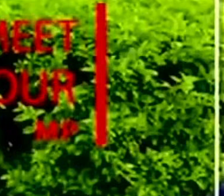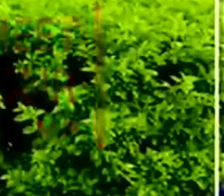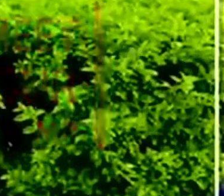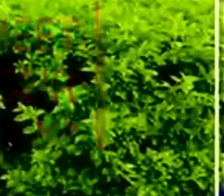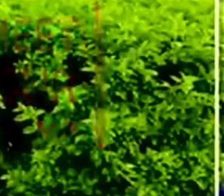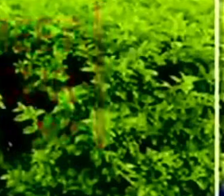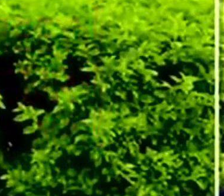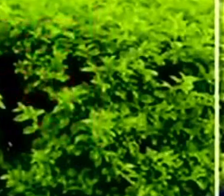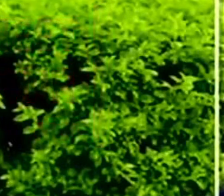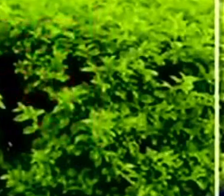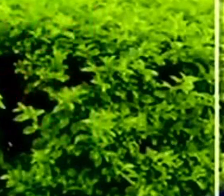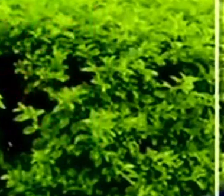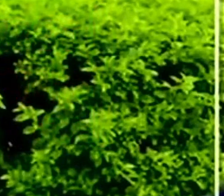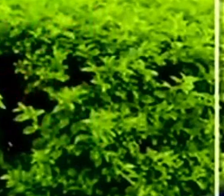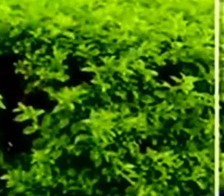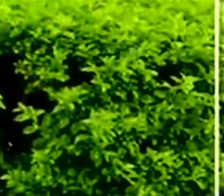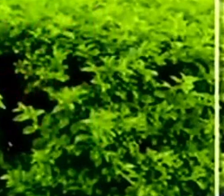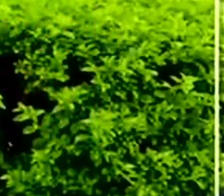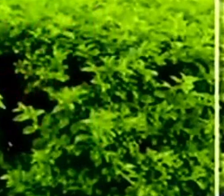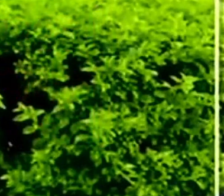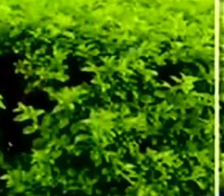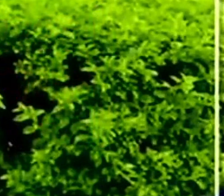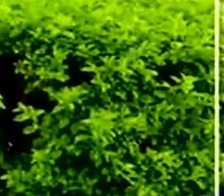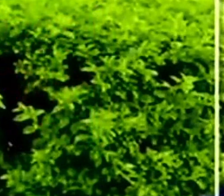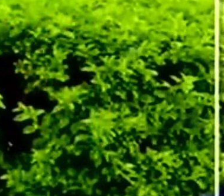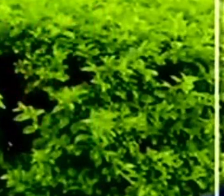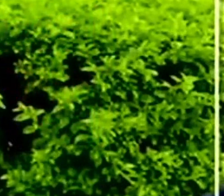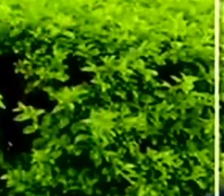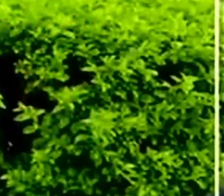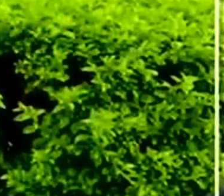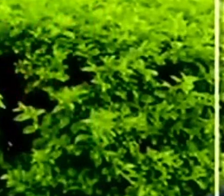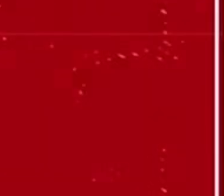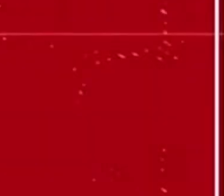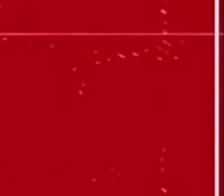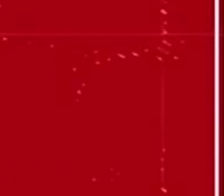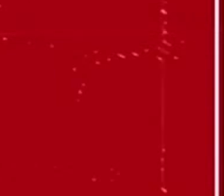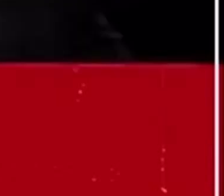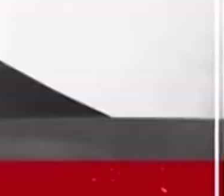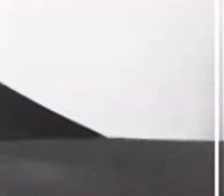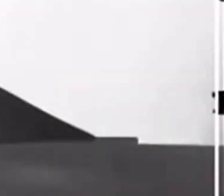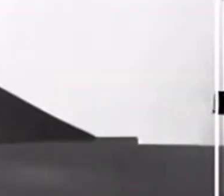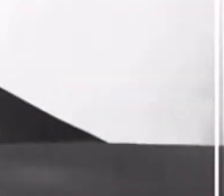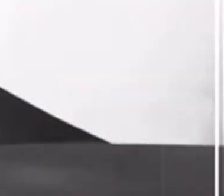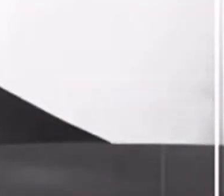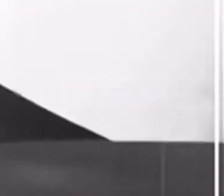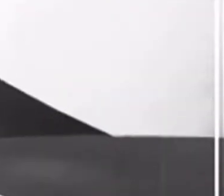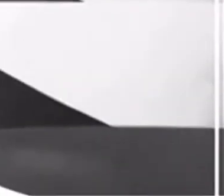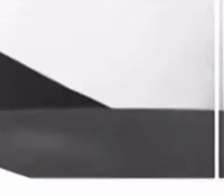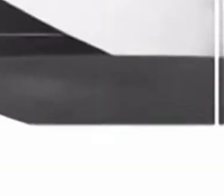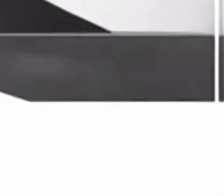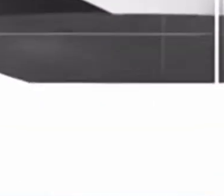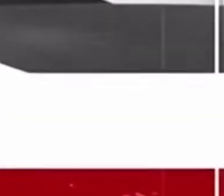well as railway projects. Railway projects on the railway front.